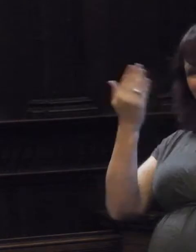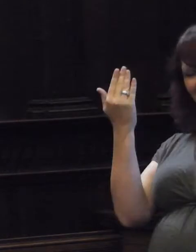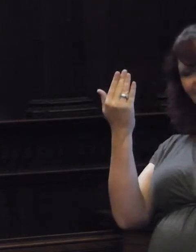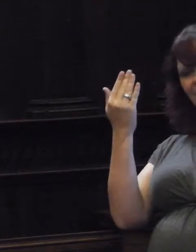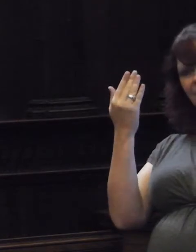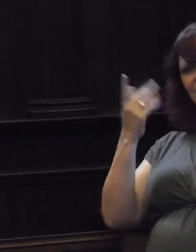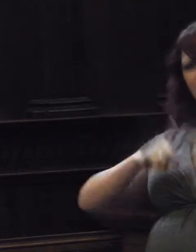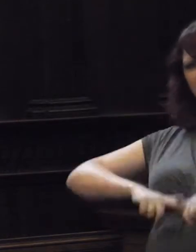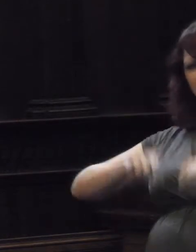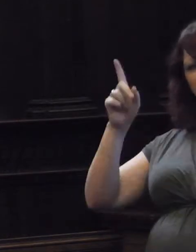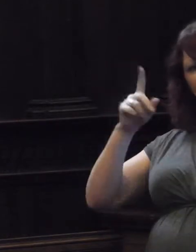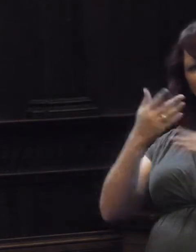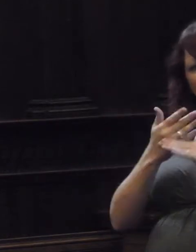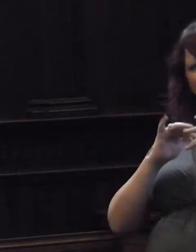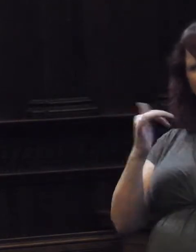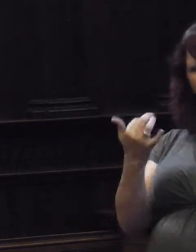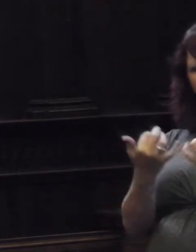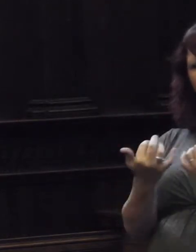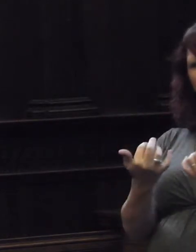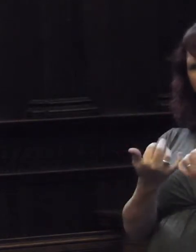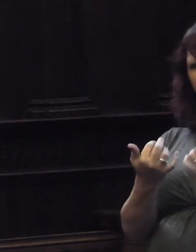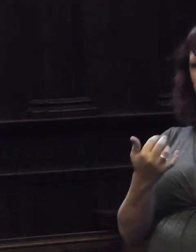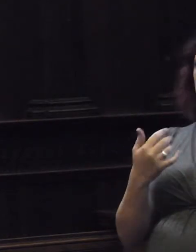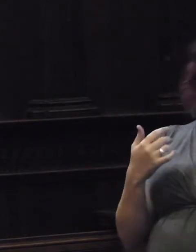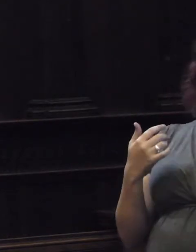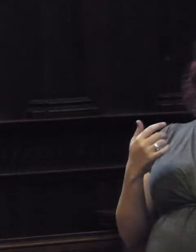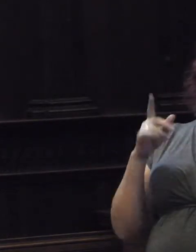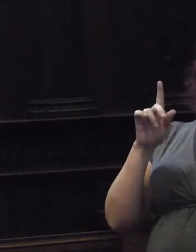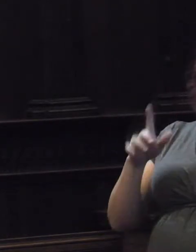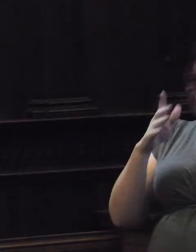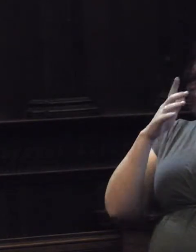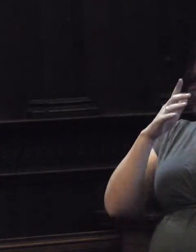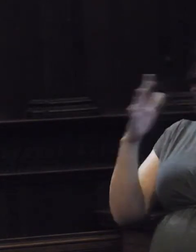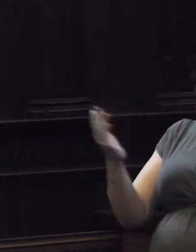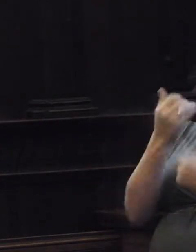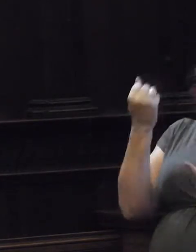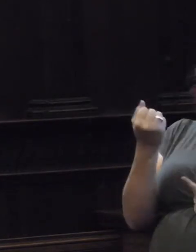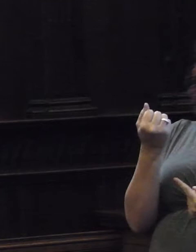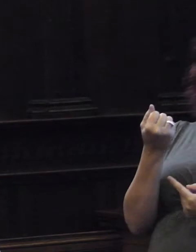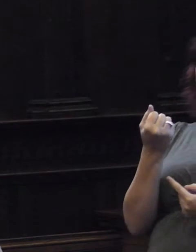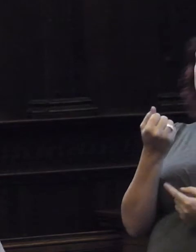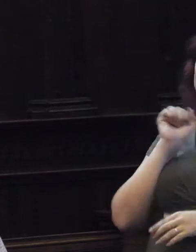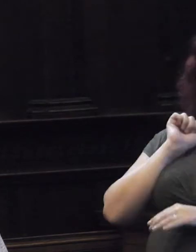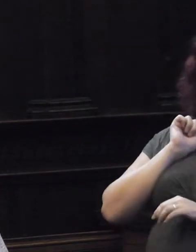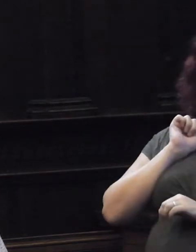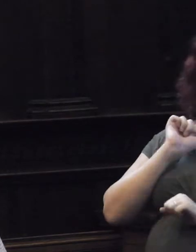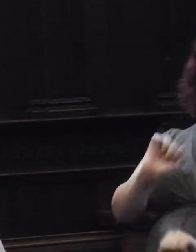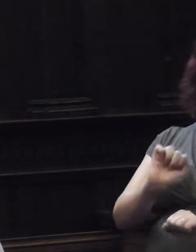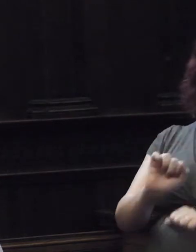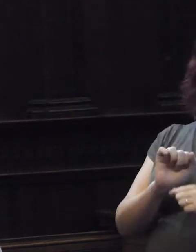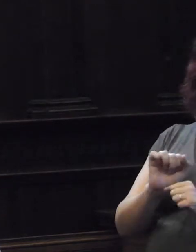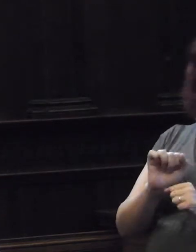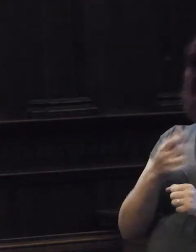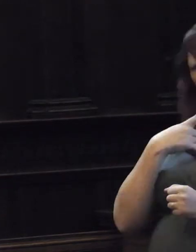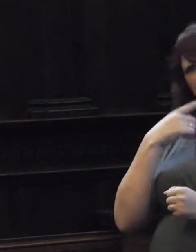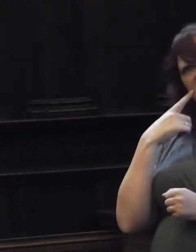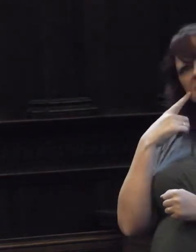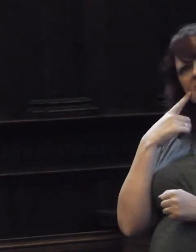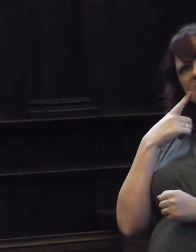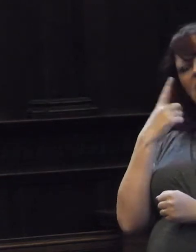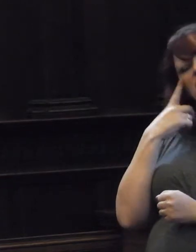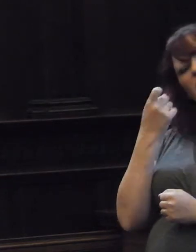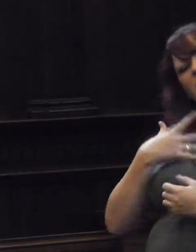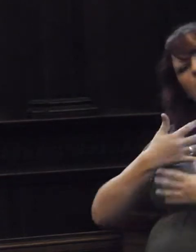the result. Were the workshops a success? Yes. Did we help the young people make